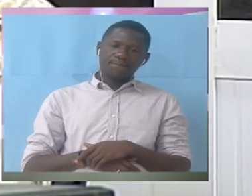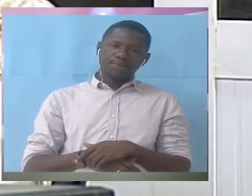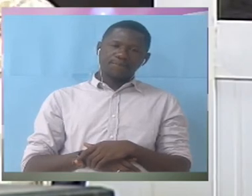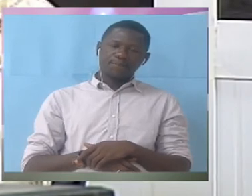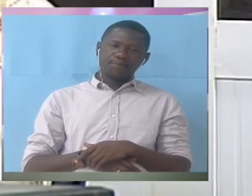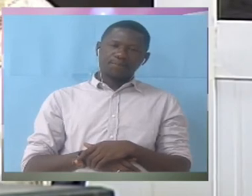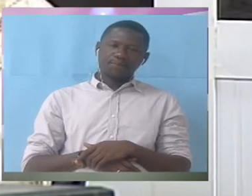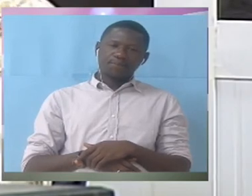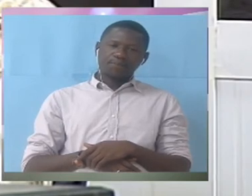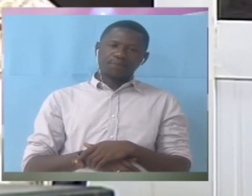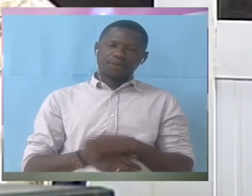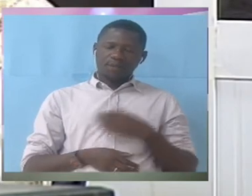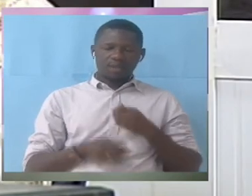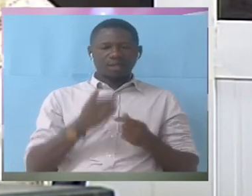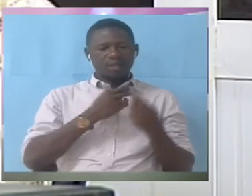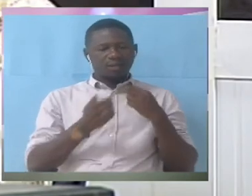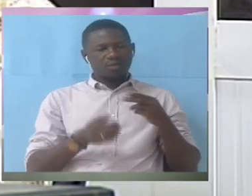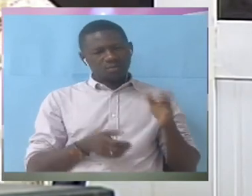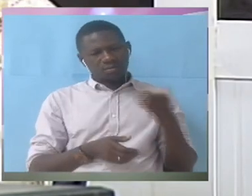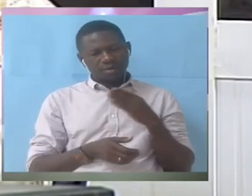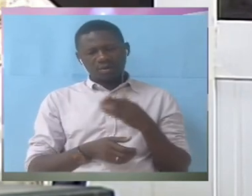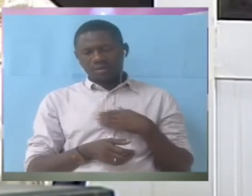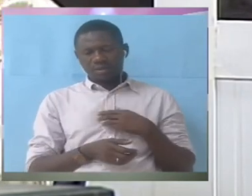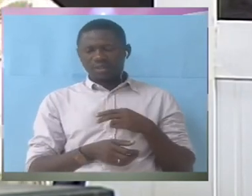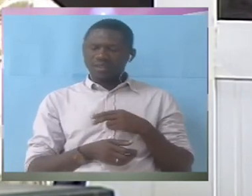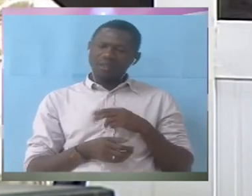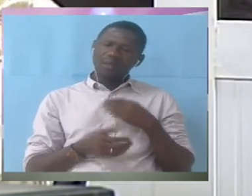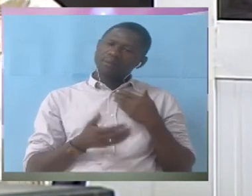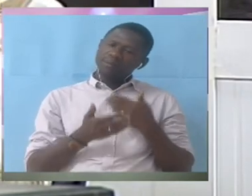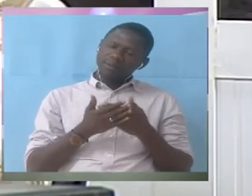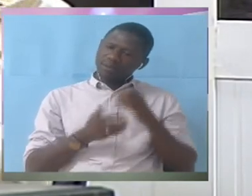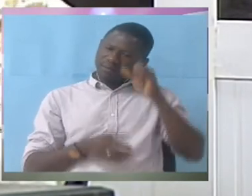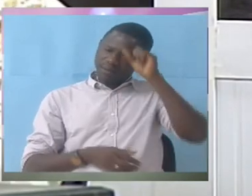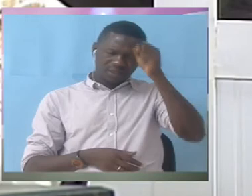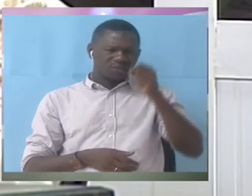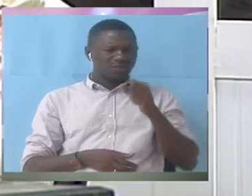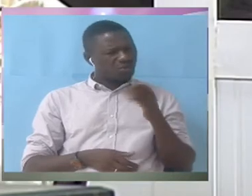again went back to him. I said, Echi, you're going too far.